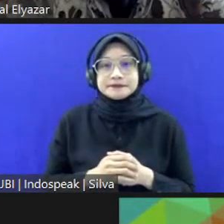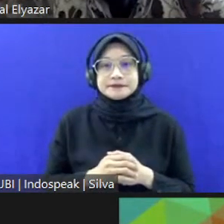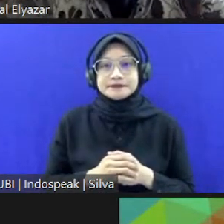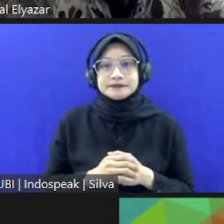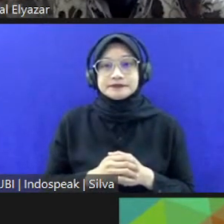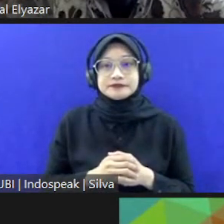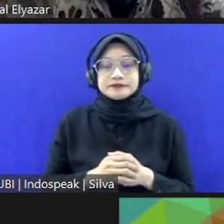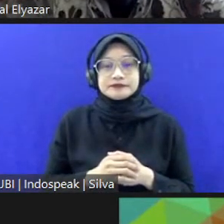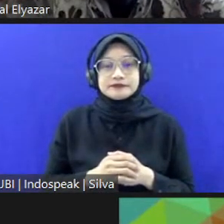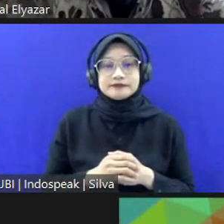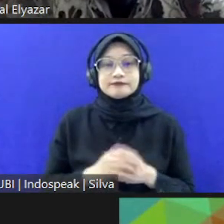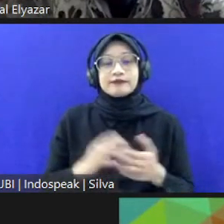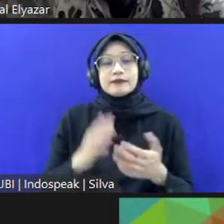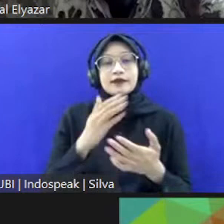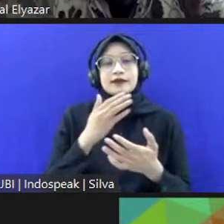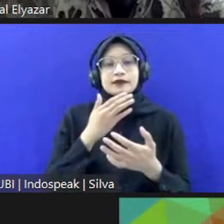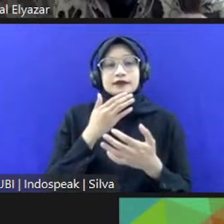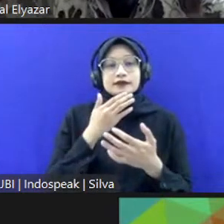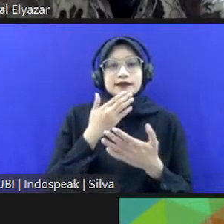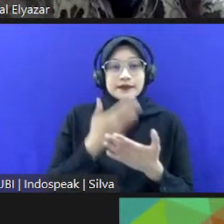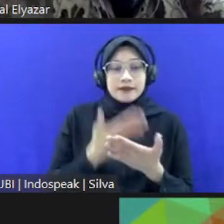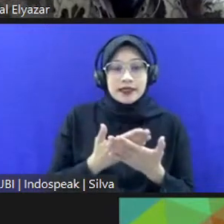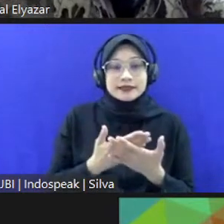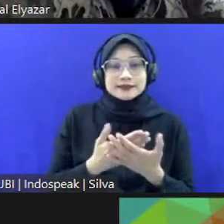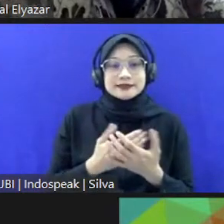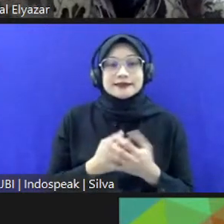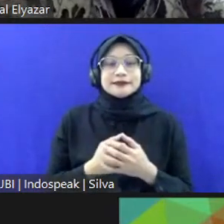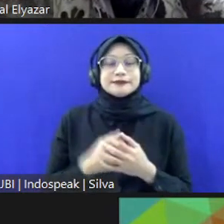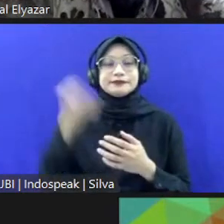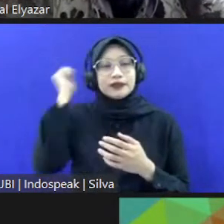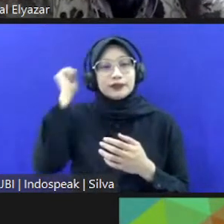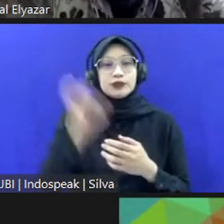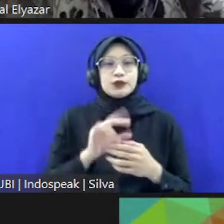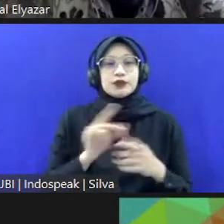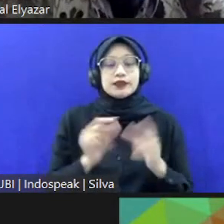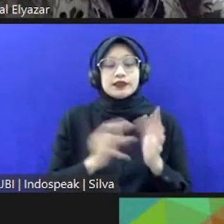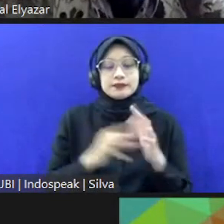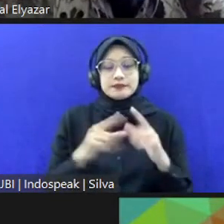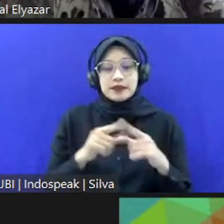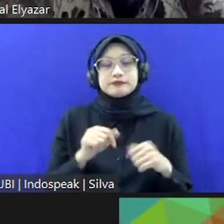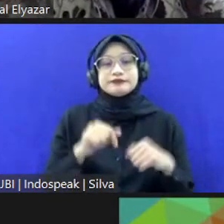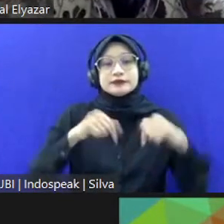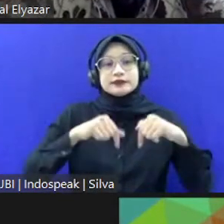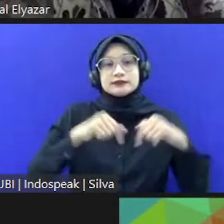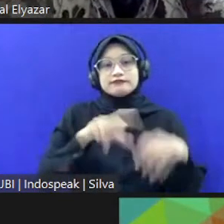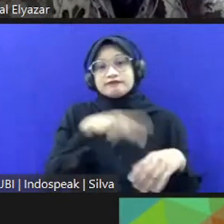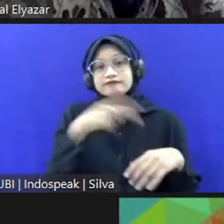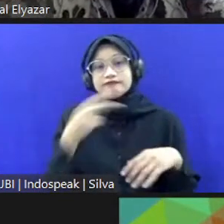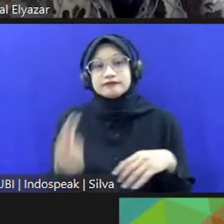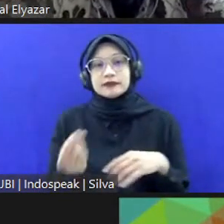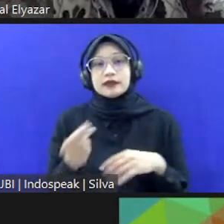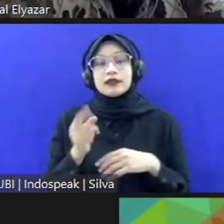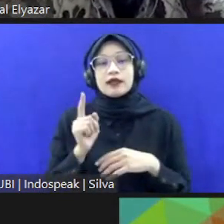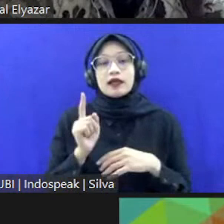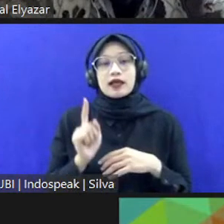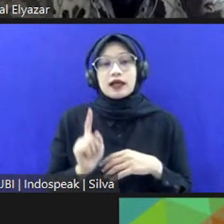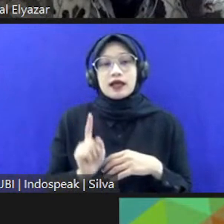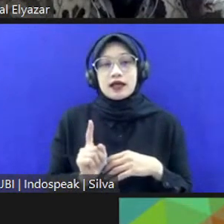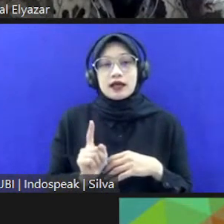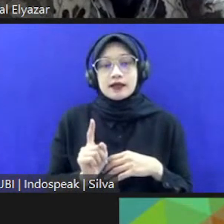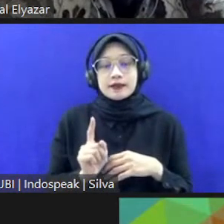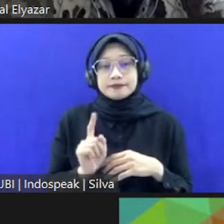Thank you so much. Makasih, Ibu Irma. So next we have another round of live